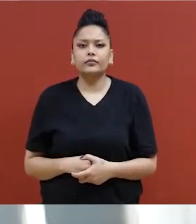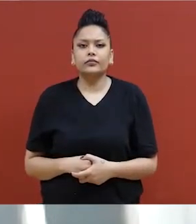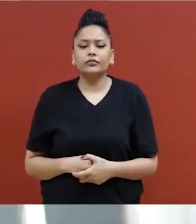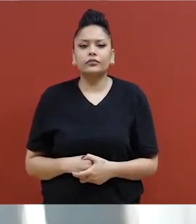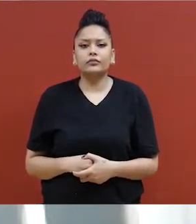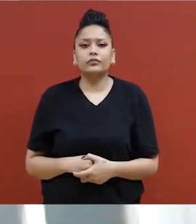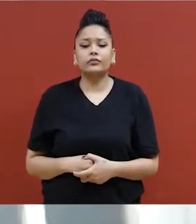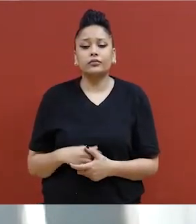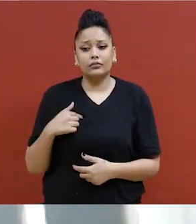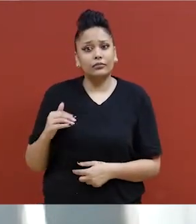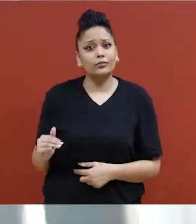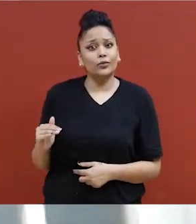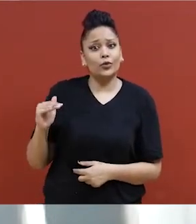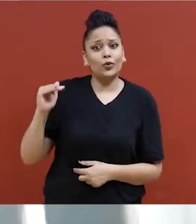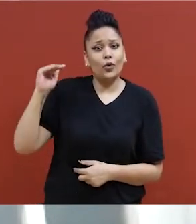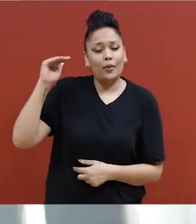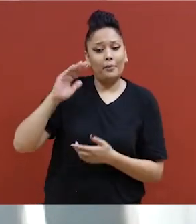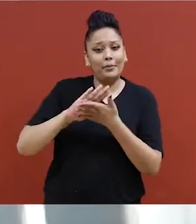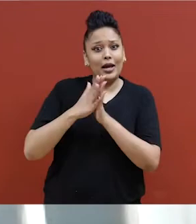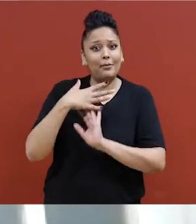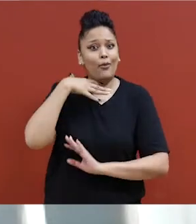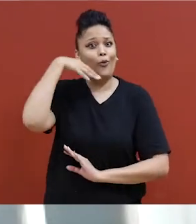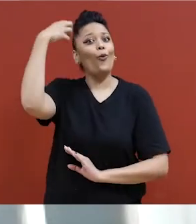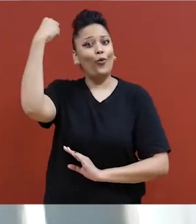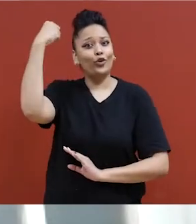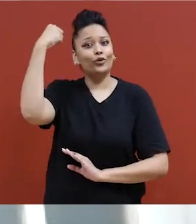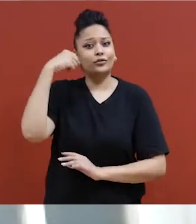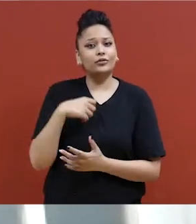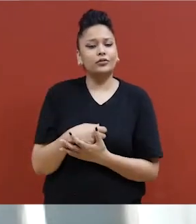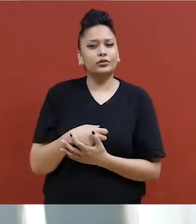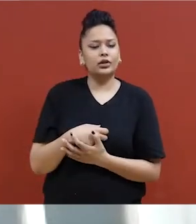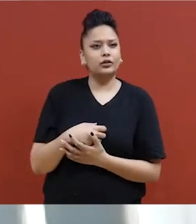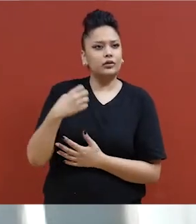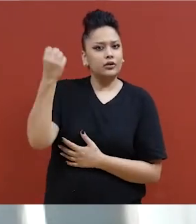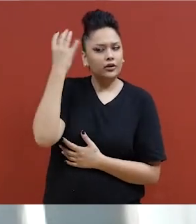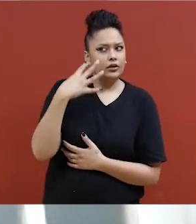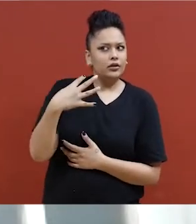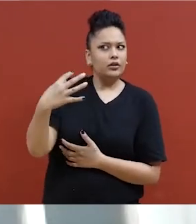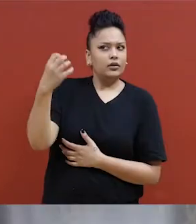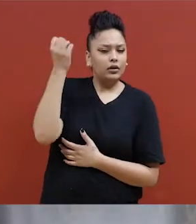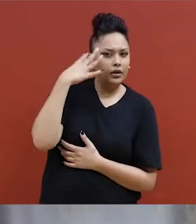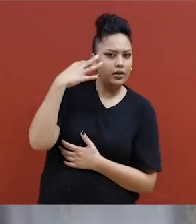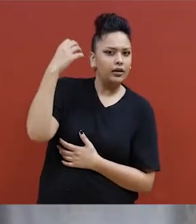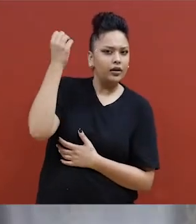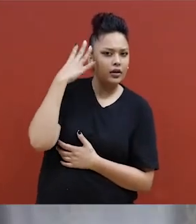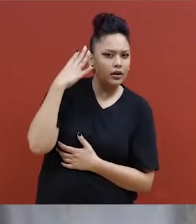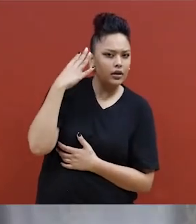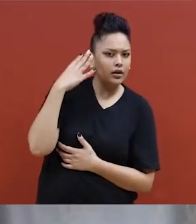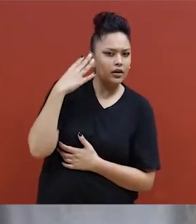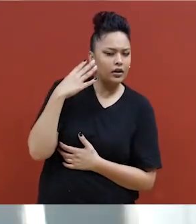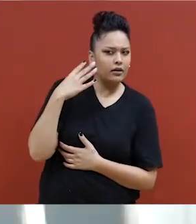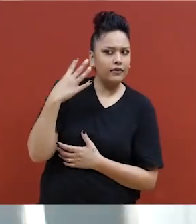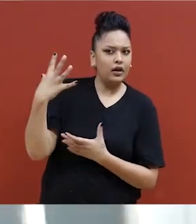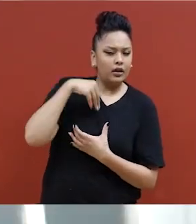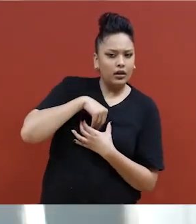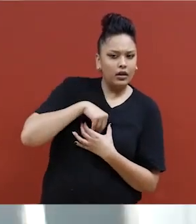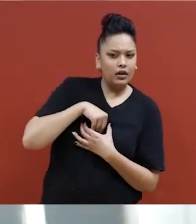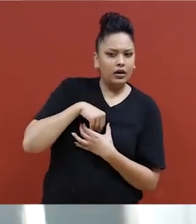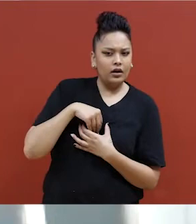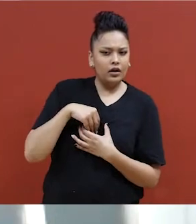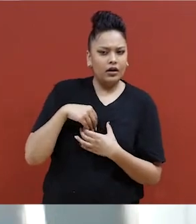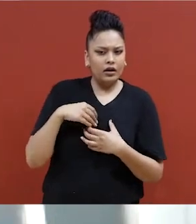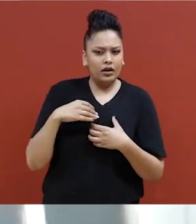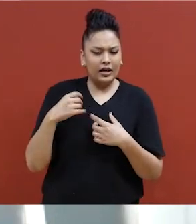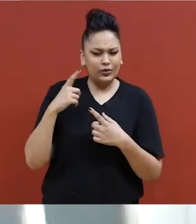getting older, and how those impacted us. It can be